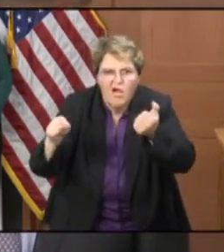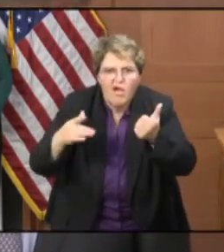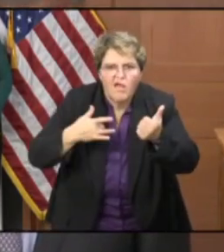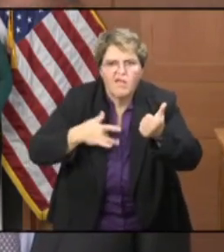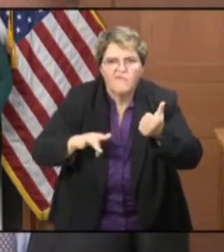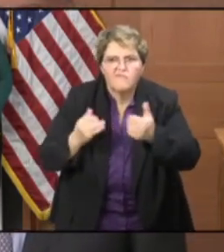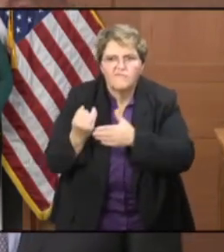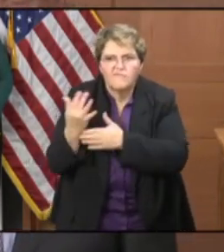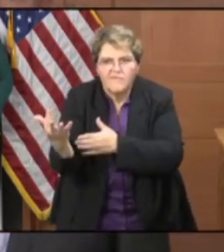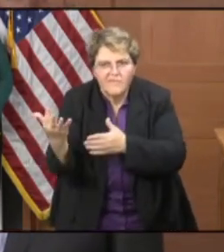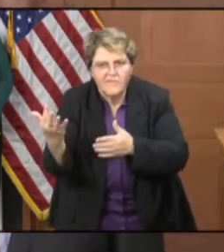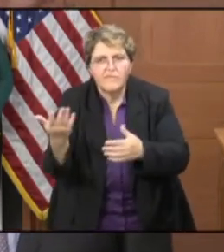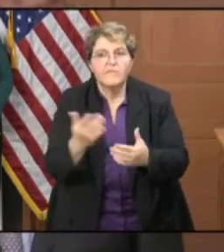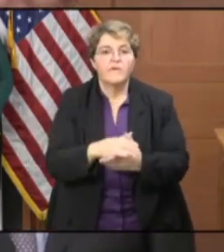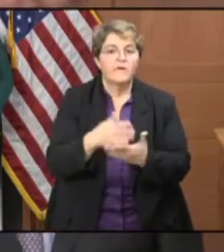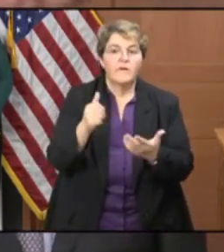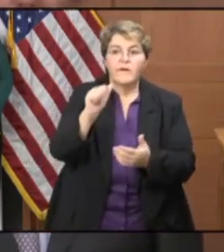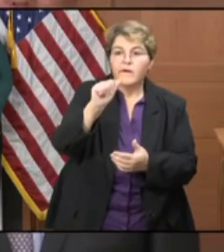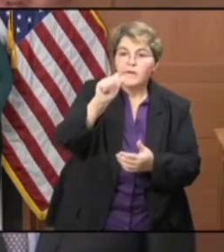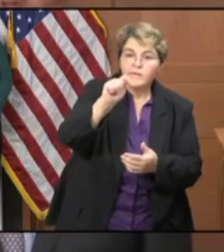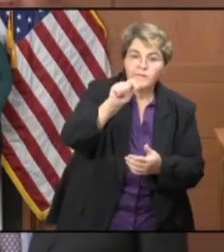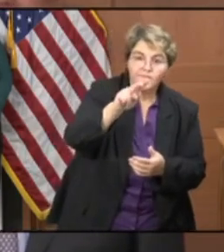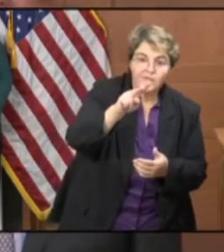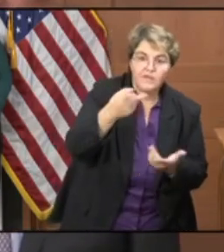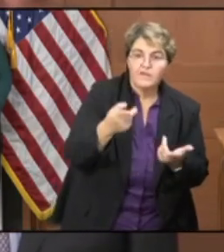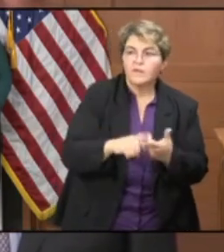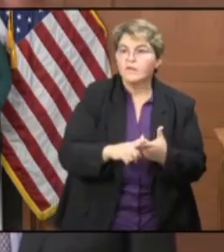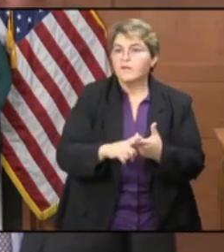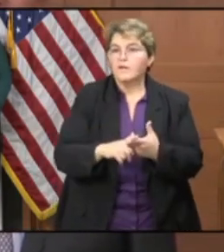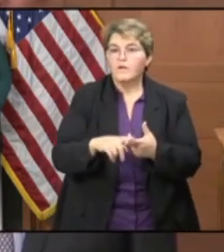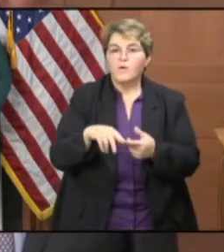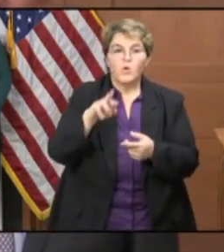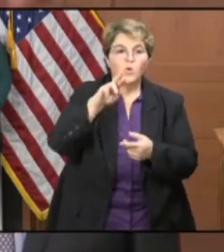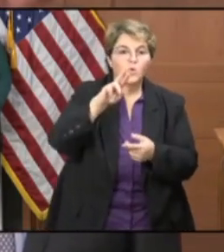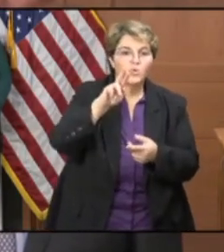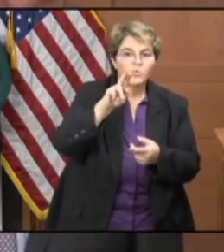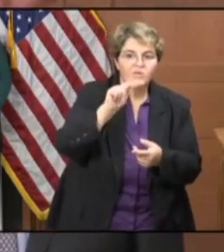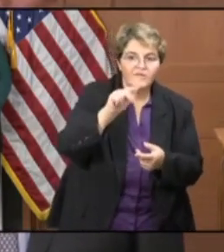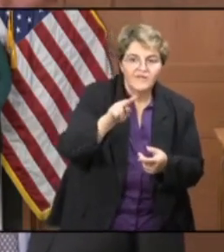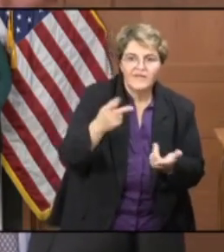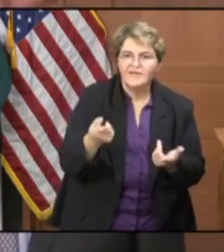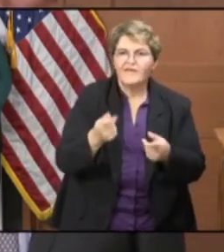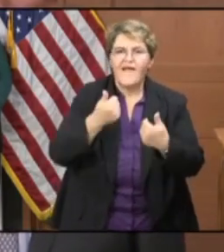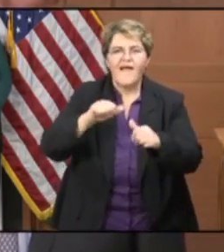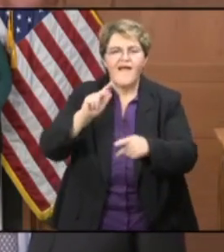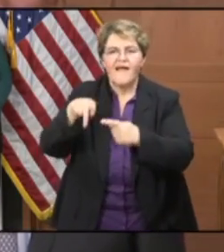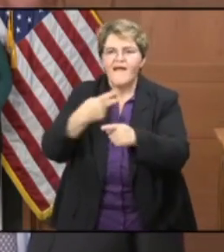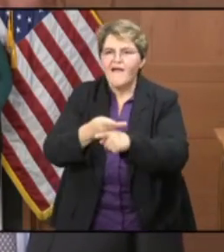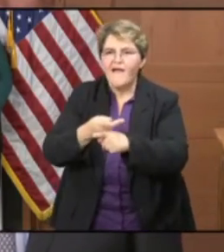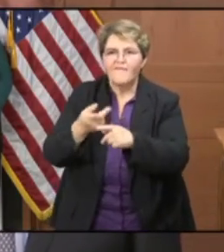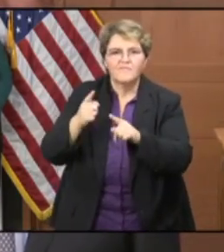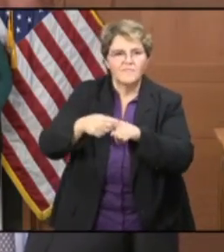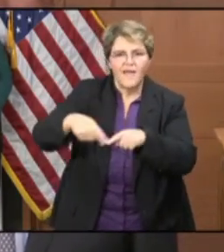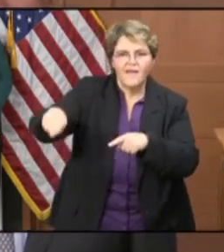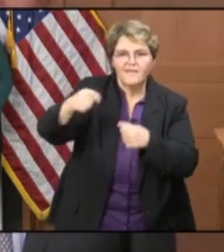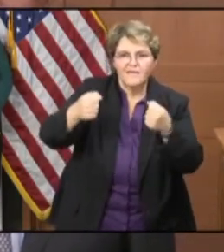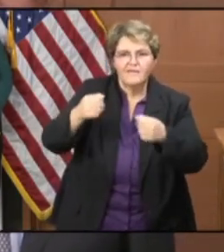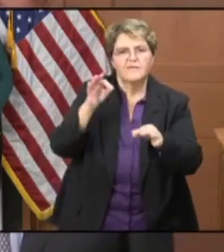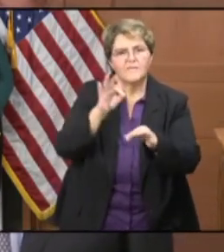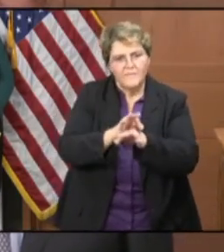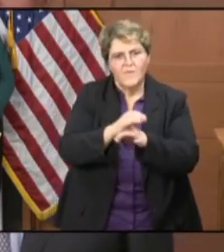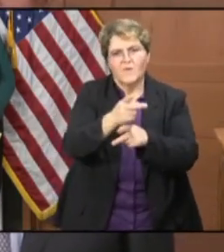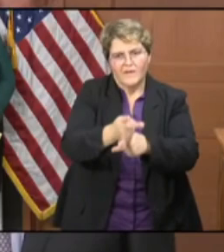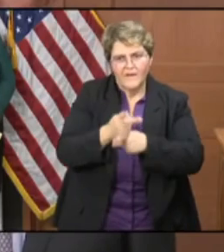or a UTV or operating a chainsaw or other types of heavy equipment out in the woods that doesn't have a spark inhibitor, that